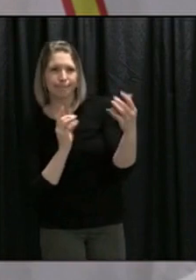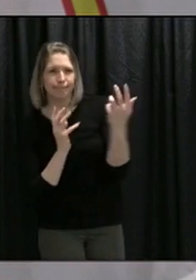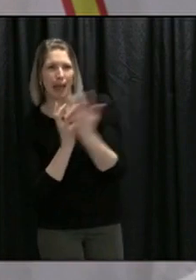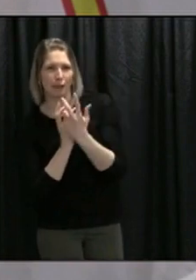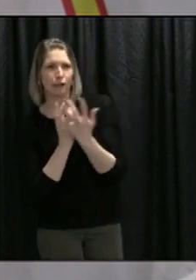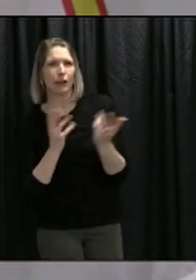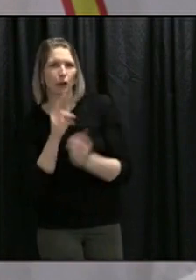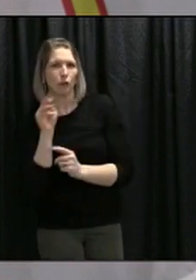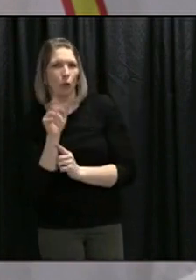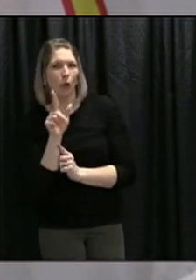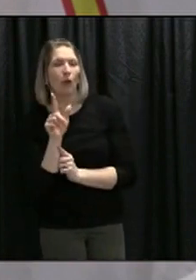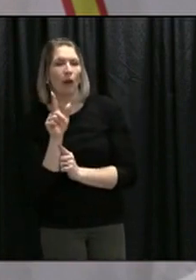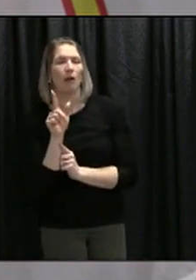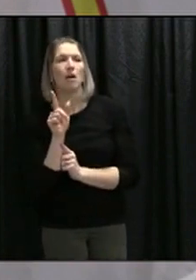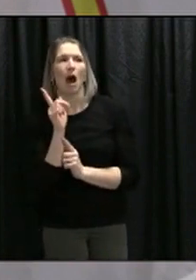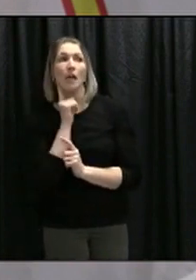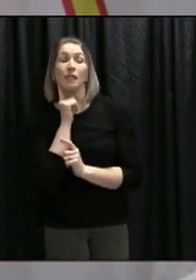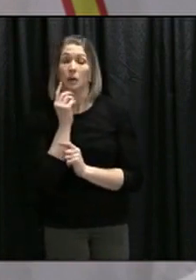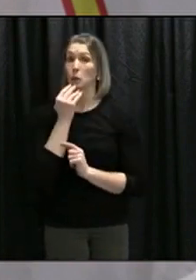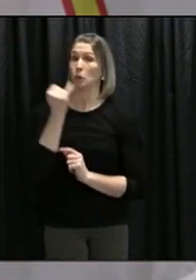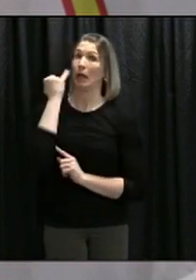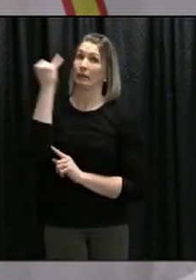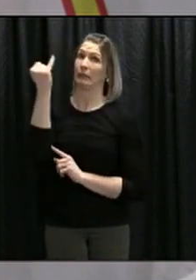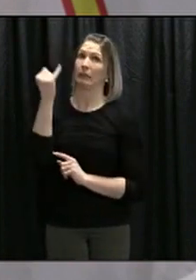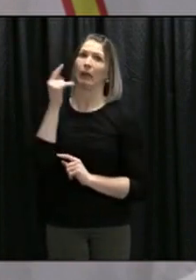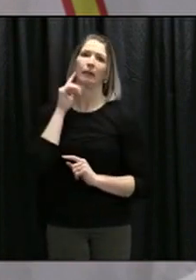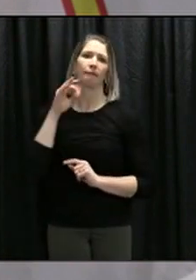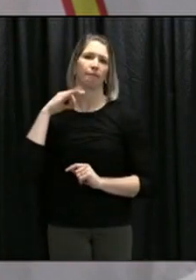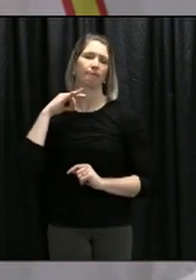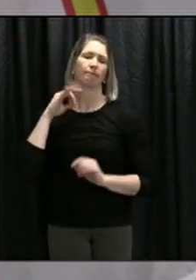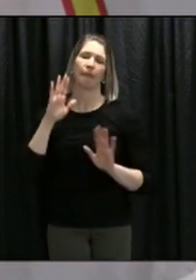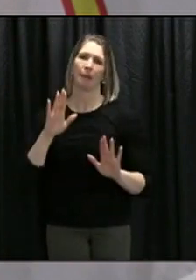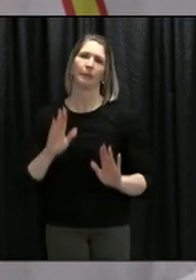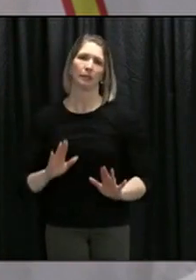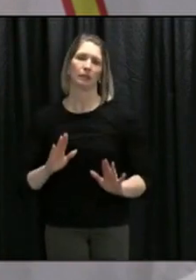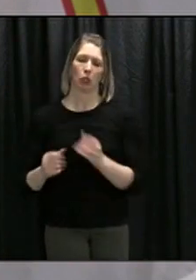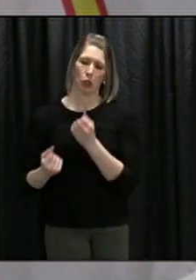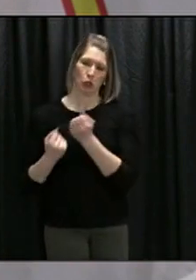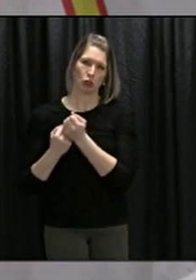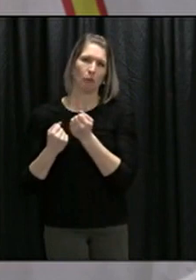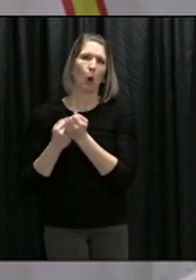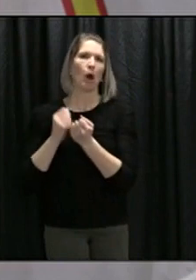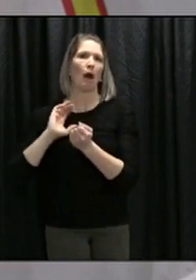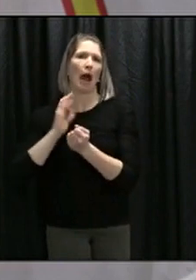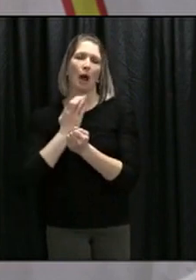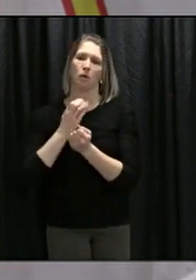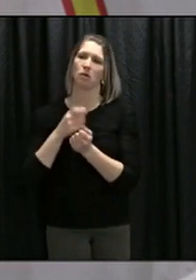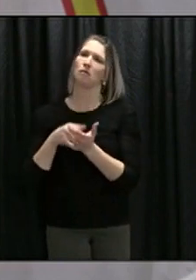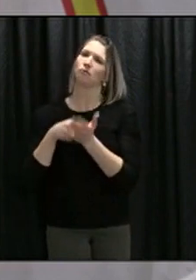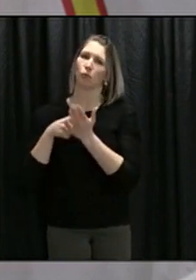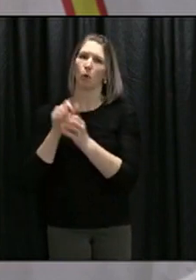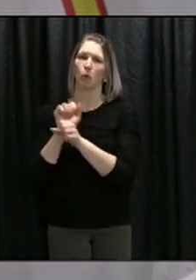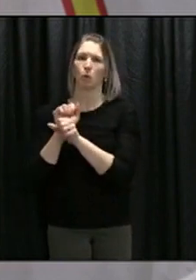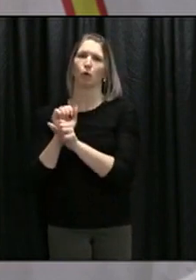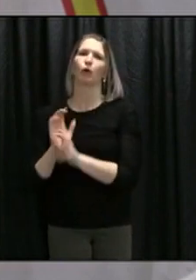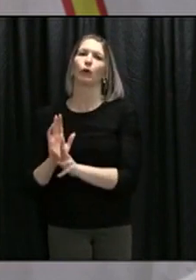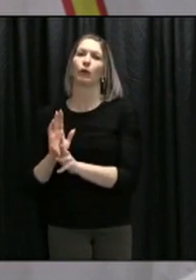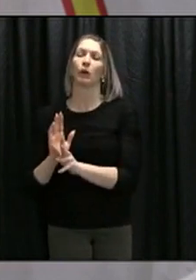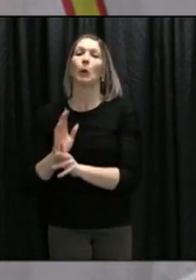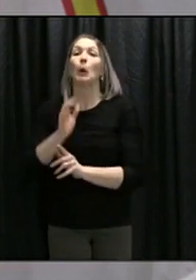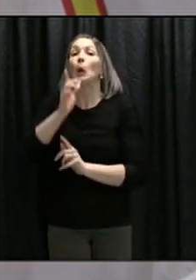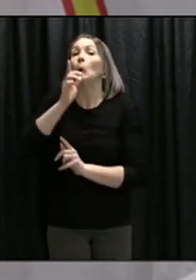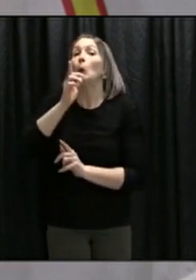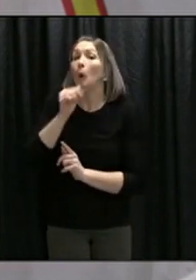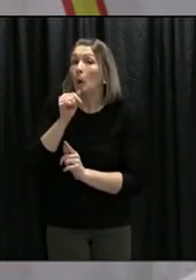in this role. I think is a good idea. What it will do is help support some of our essential workers. But the details around who